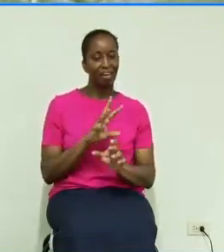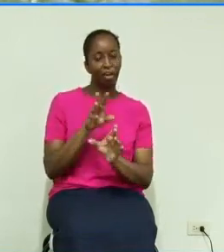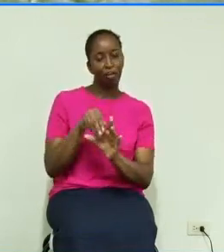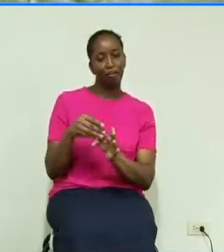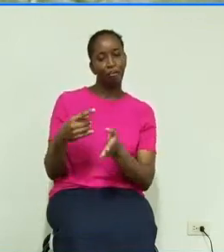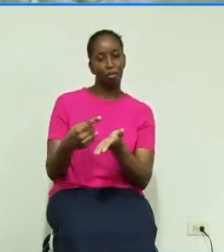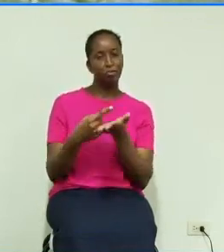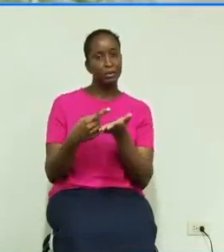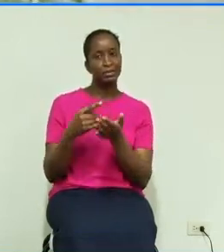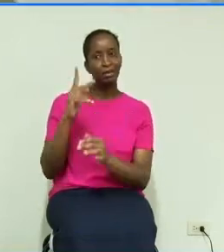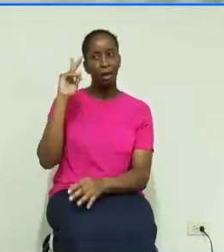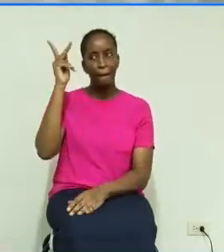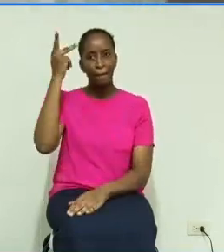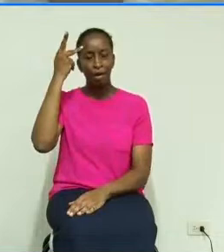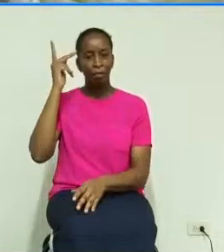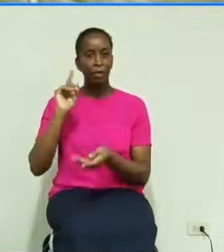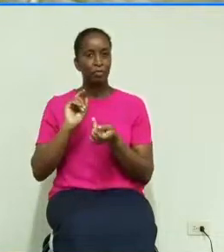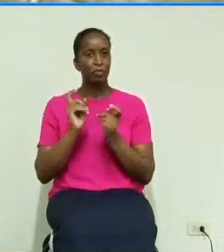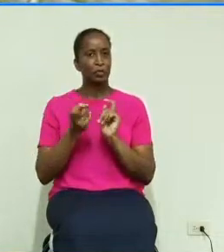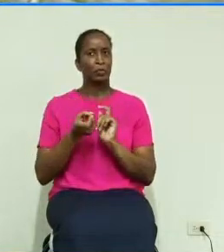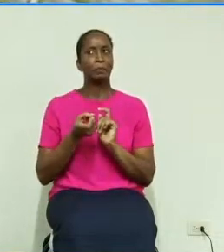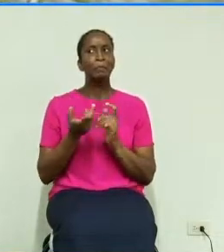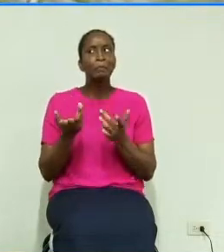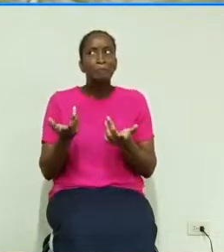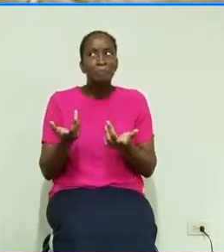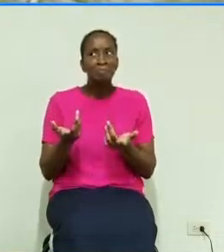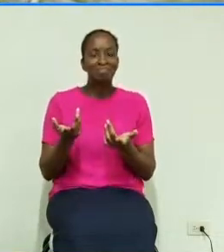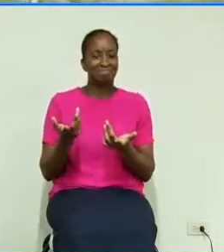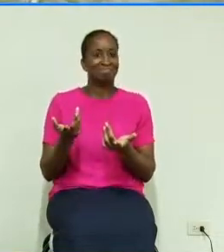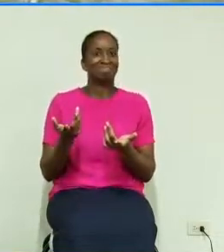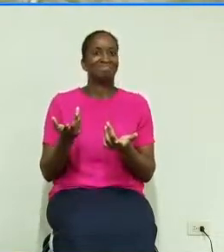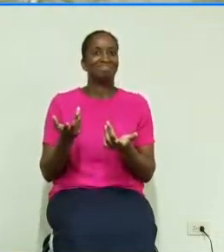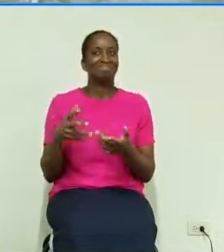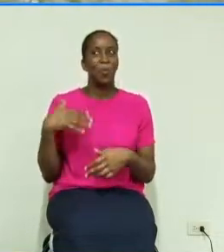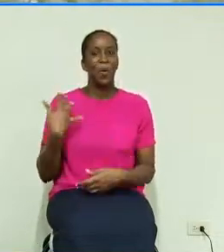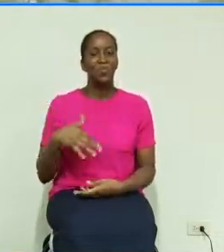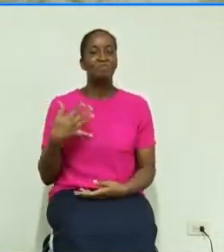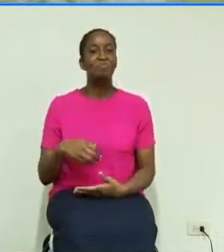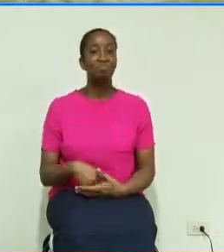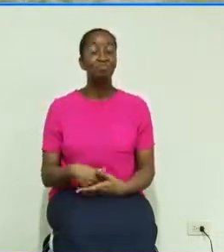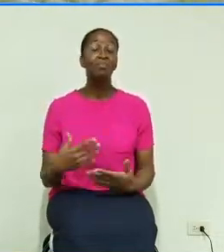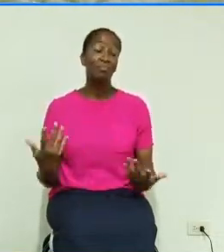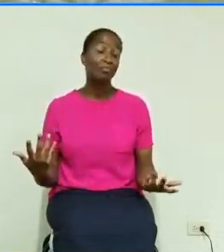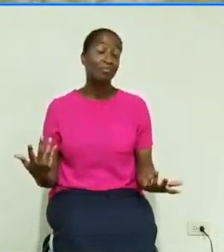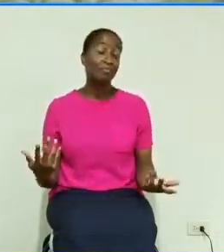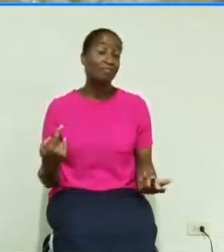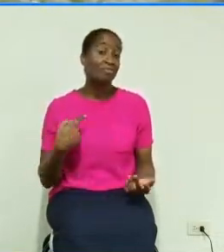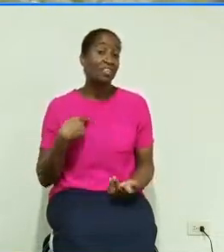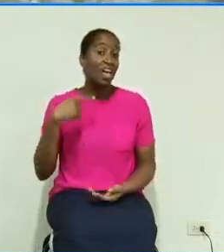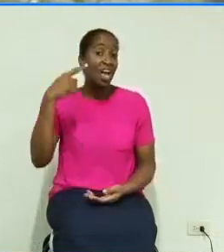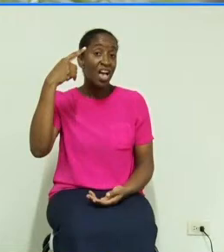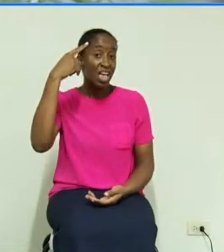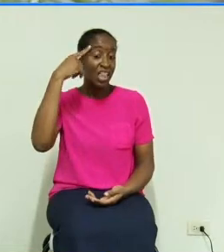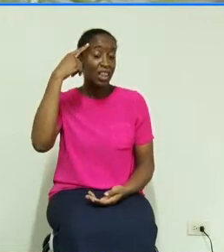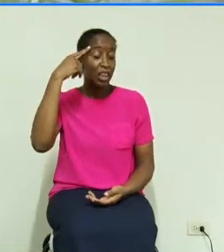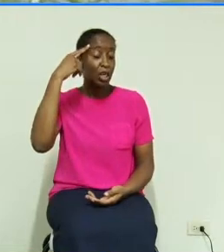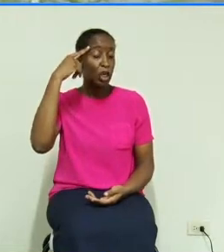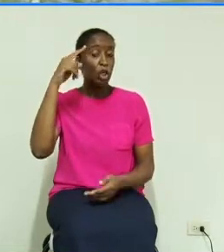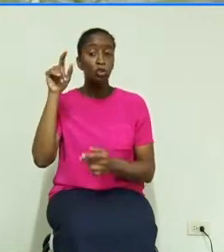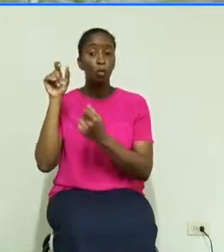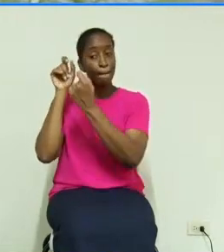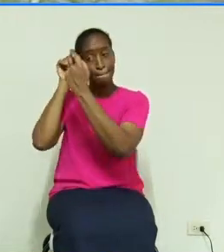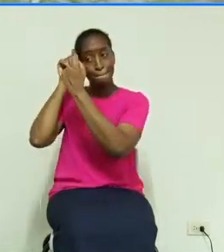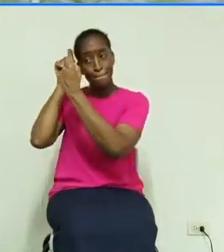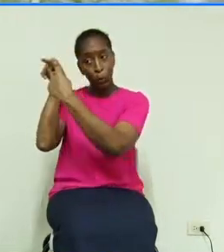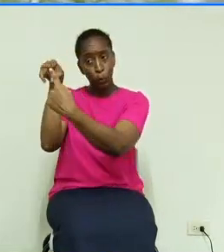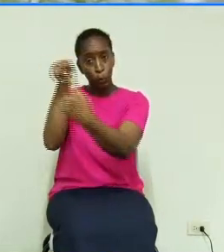that spoke that the upper house should remain. Because I always used to